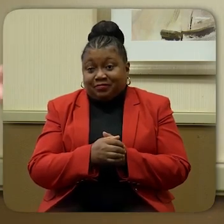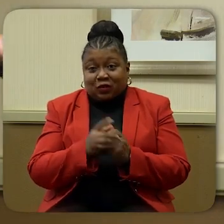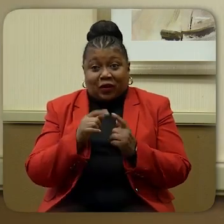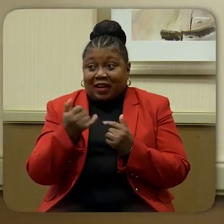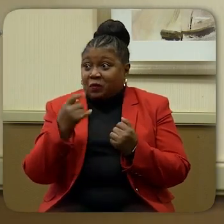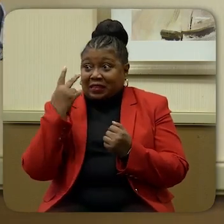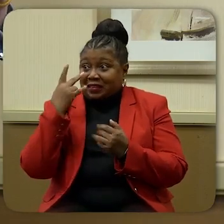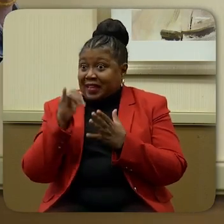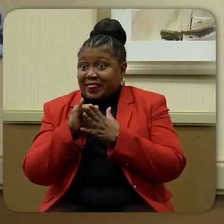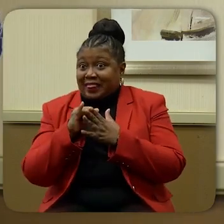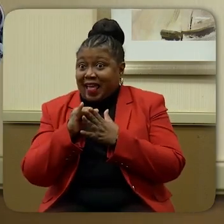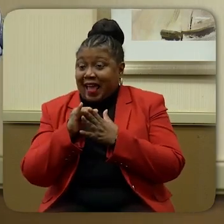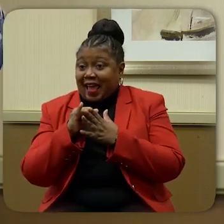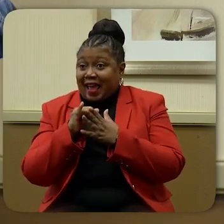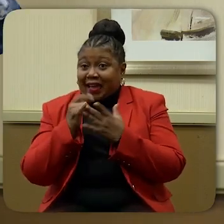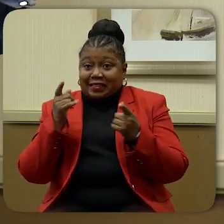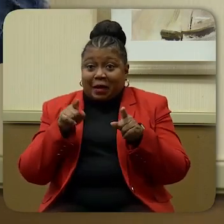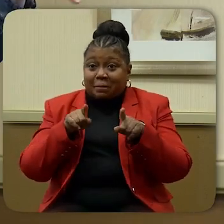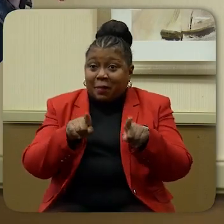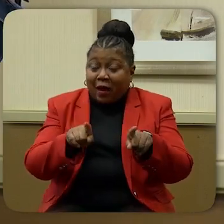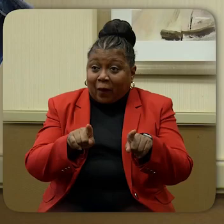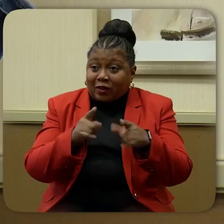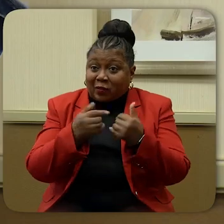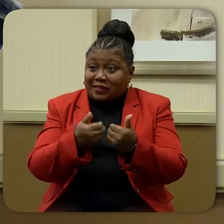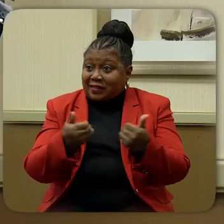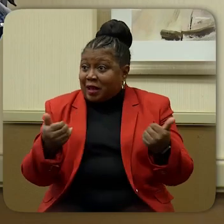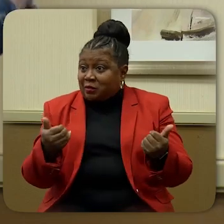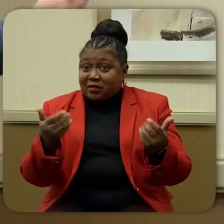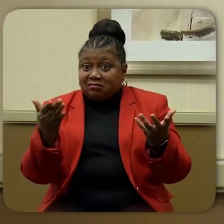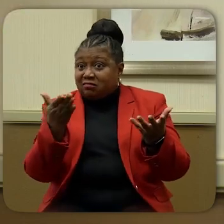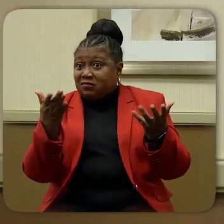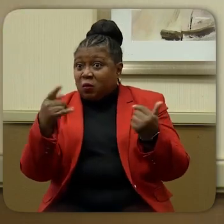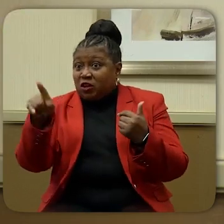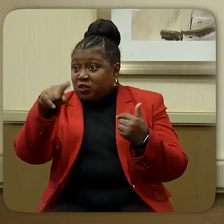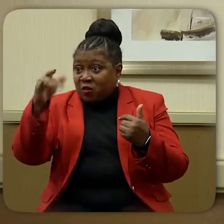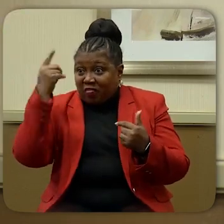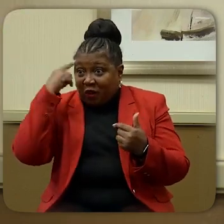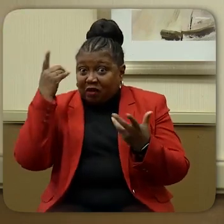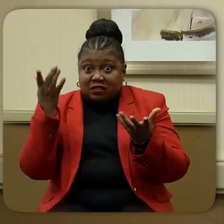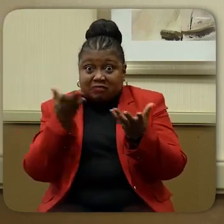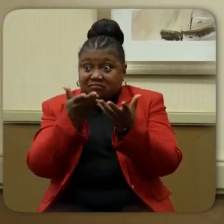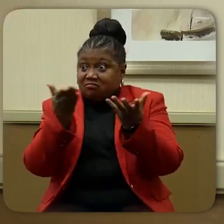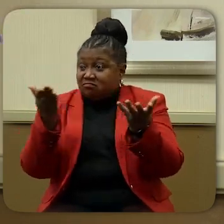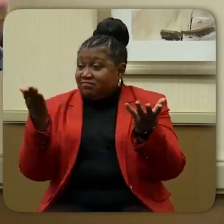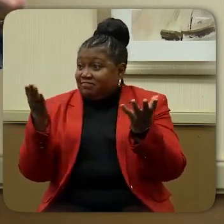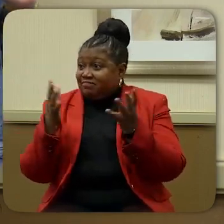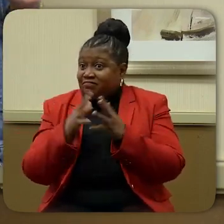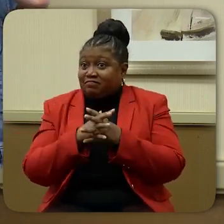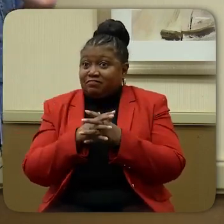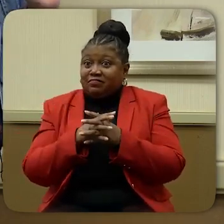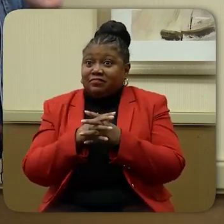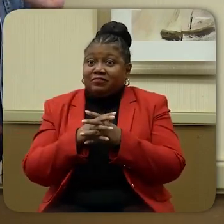Would anyone see that as like a pairing or would want to keep them separate? What are your initial thoughts?